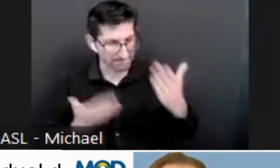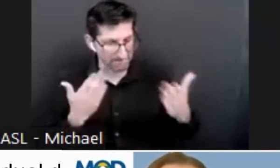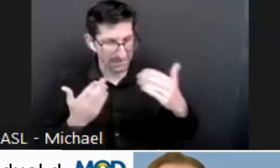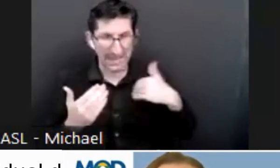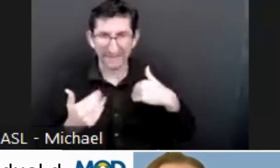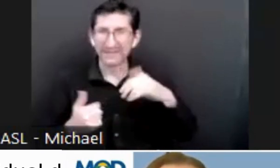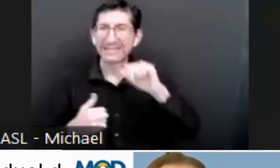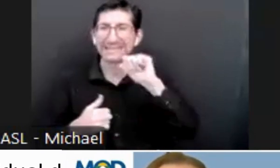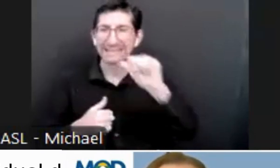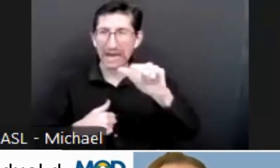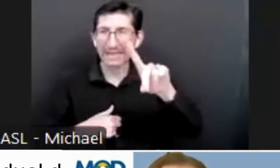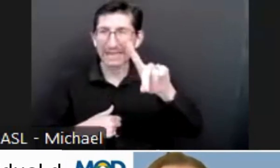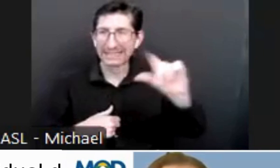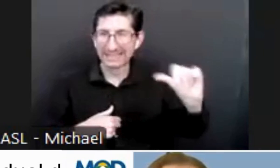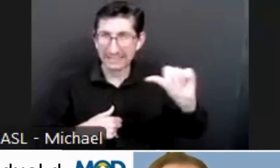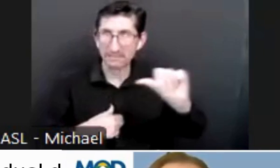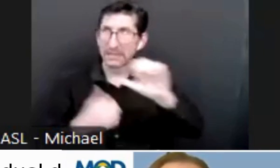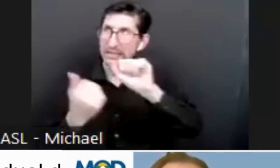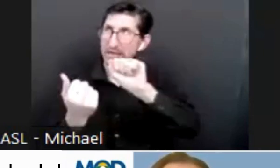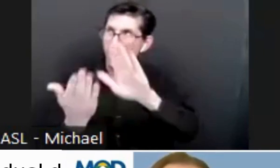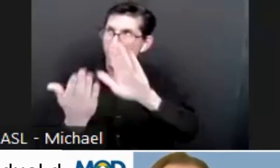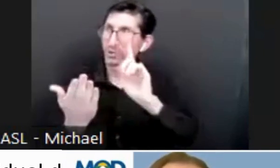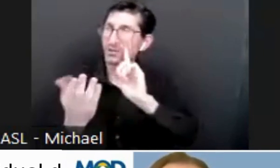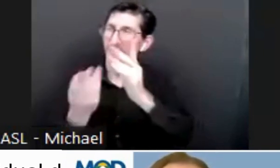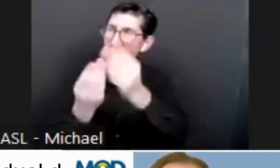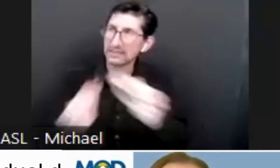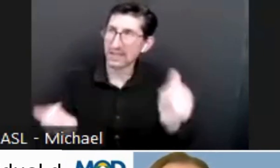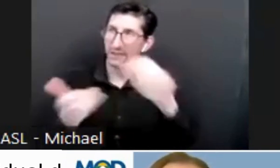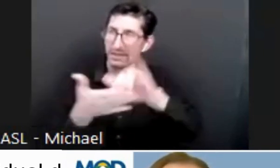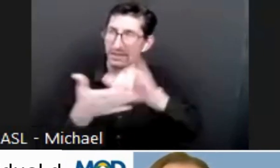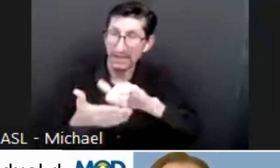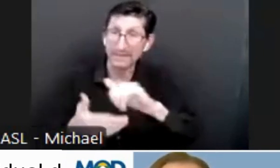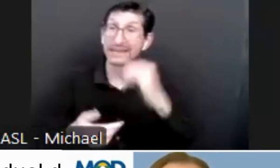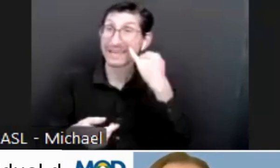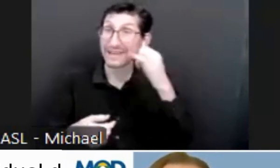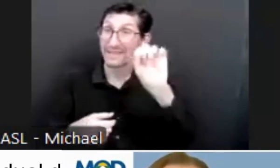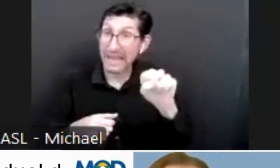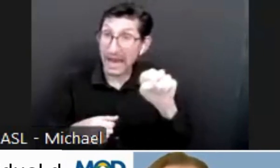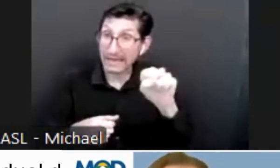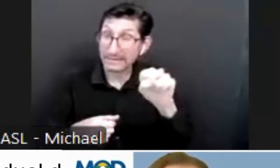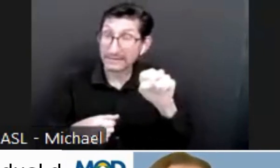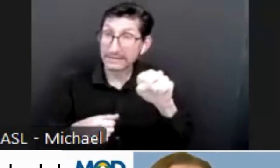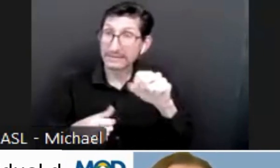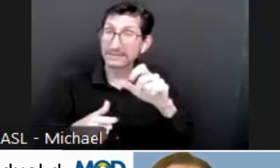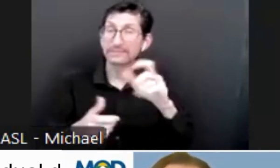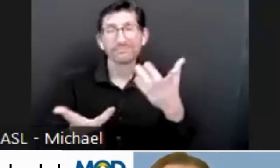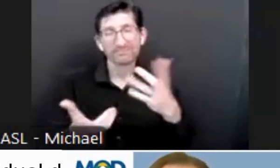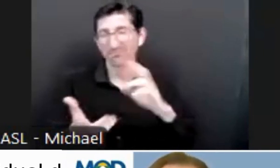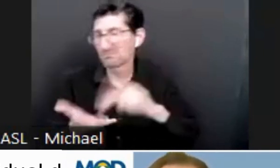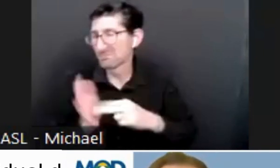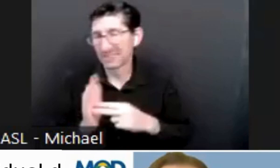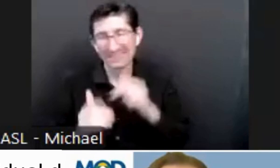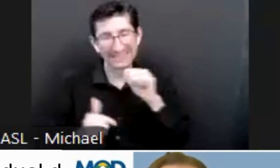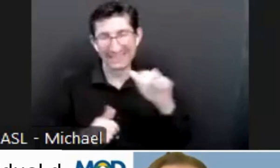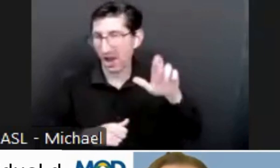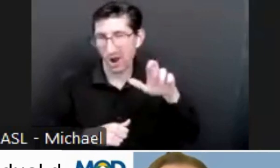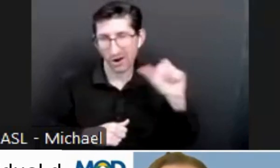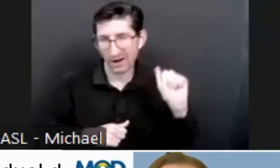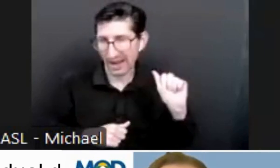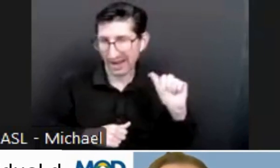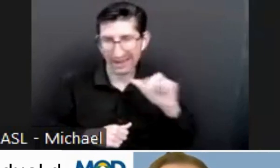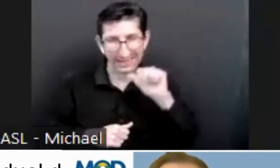non-disability related avenue to address this? And again, if the answer is yes, it is not likely to be handled as an accommodation